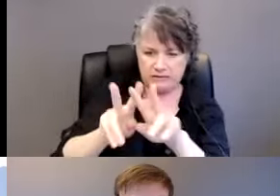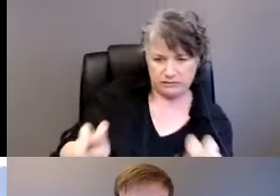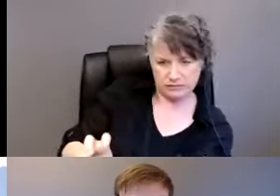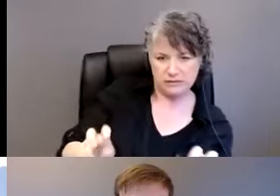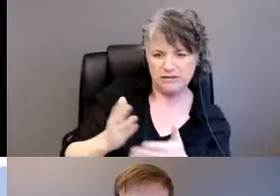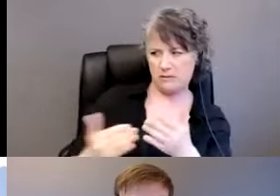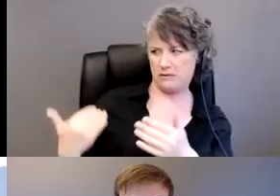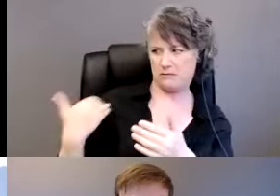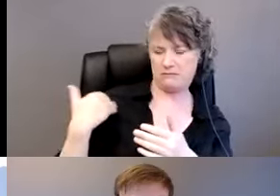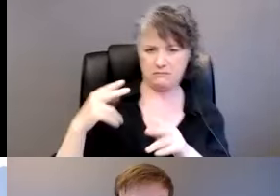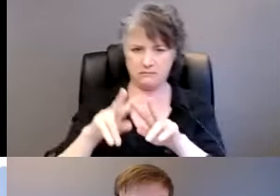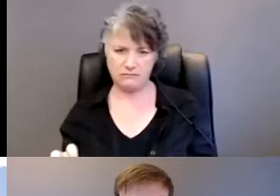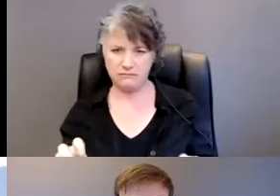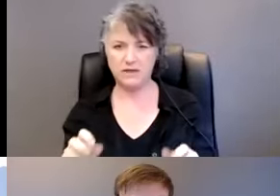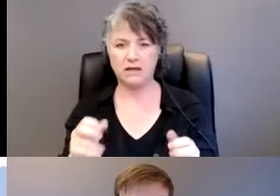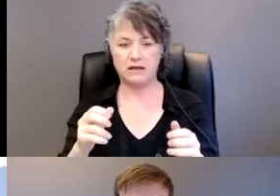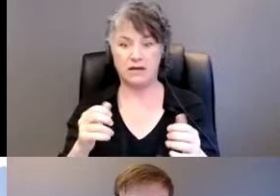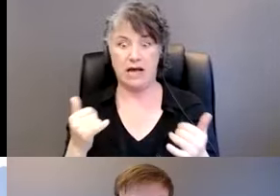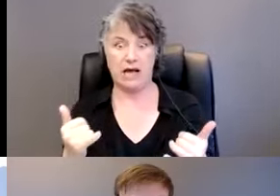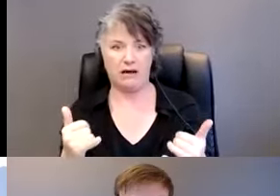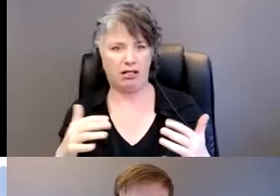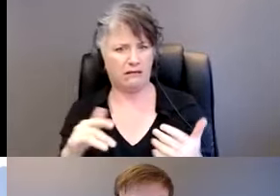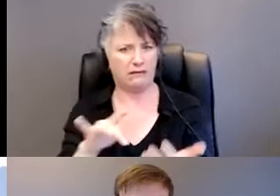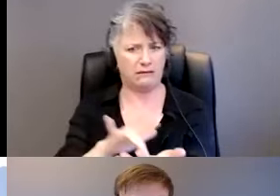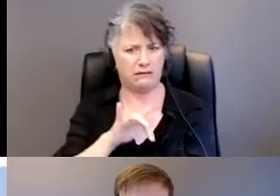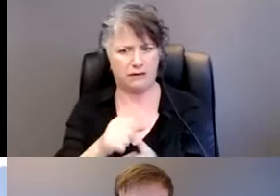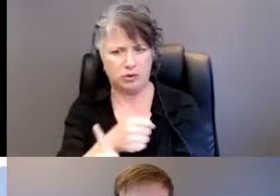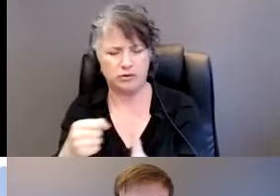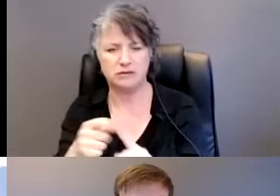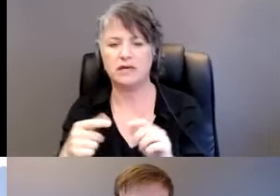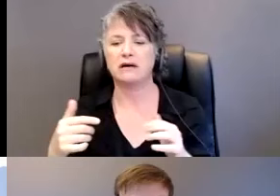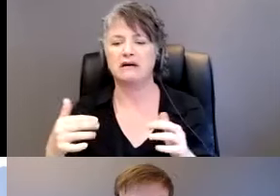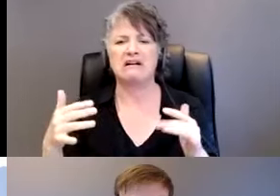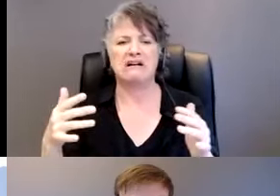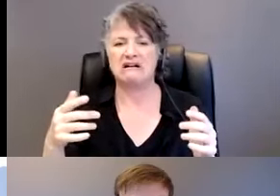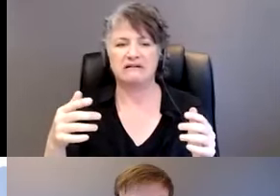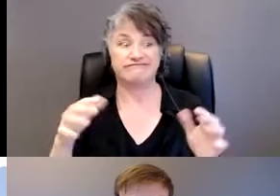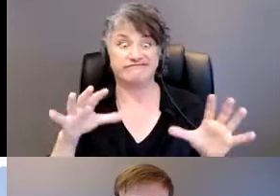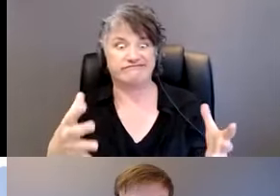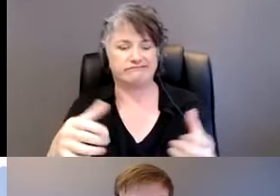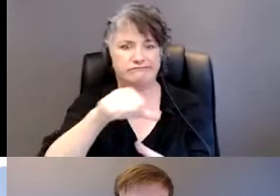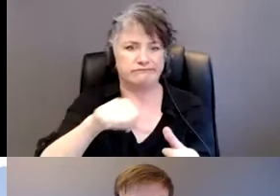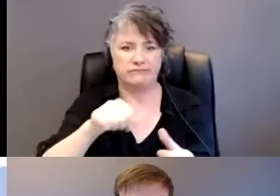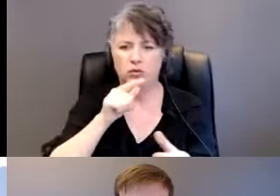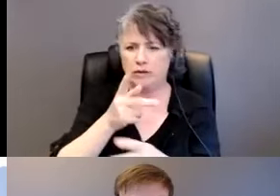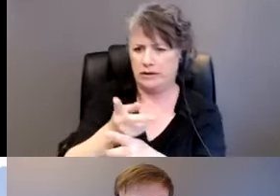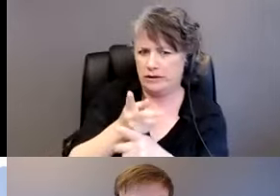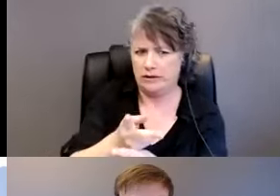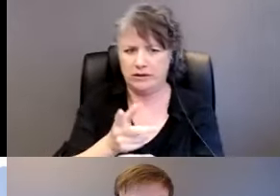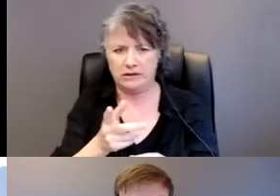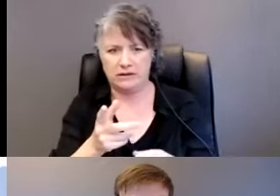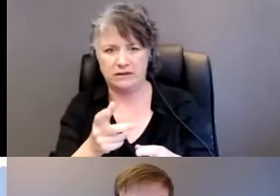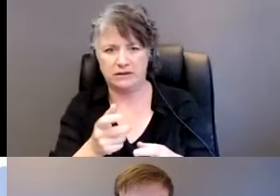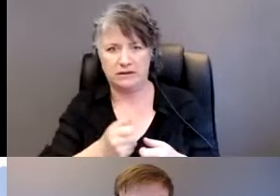kind of frank abuse now, but because of various dynamics or caregiver stress and burnout, there